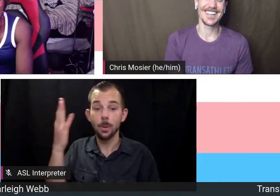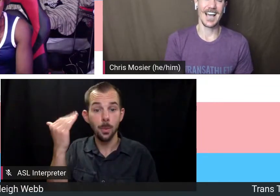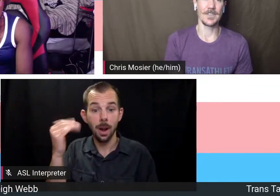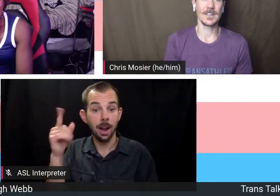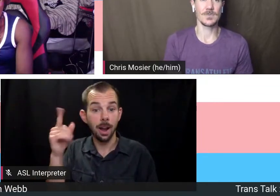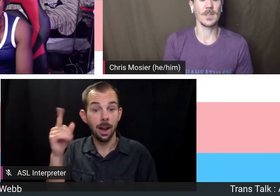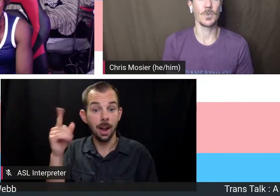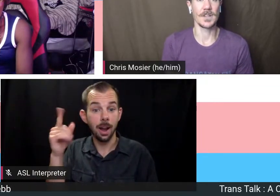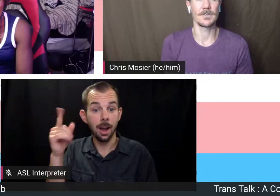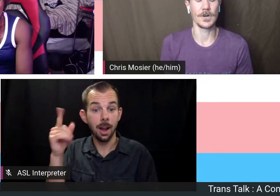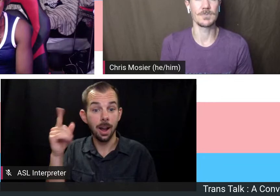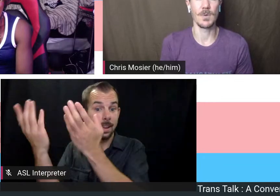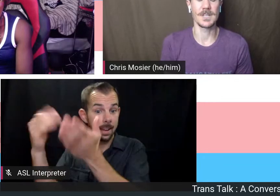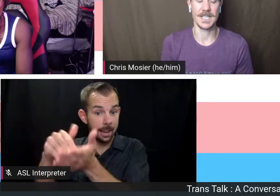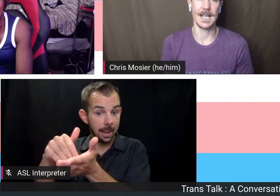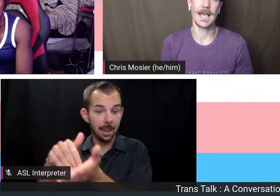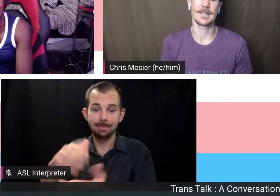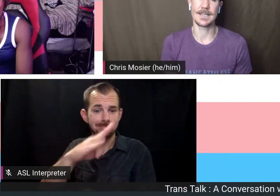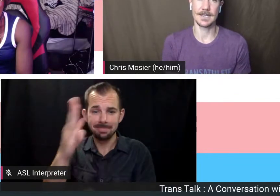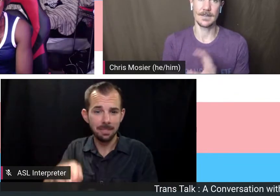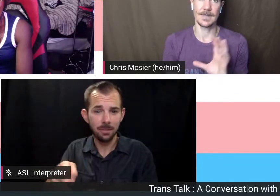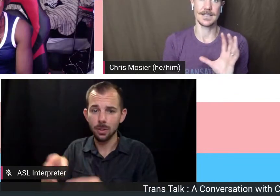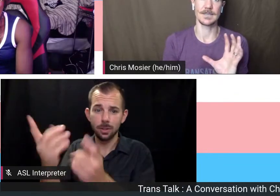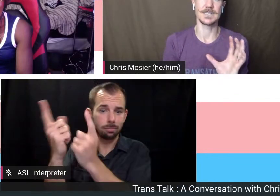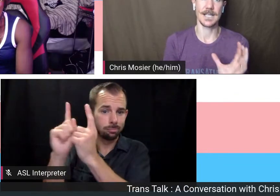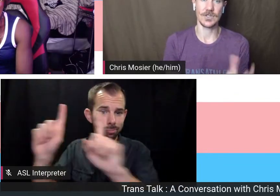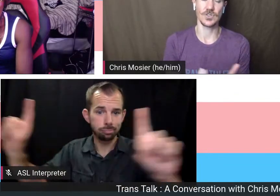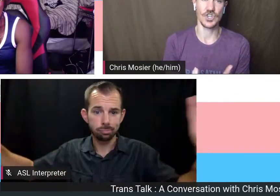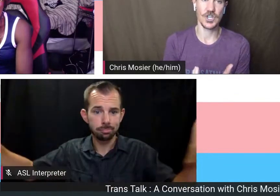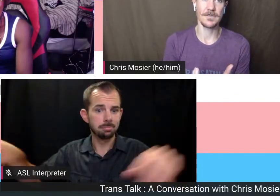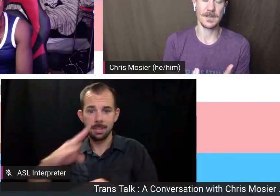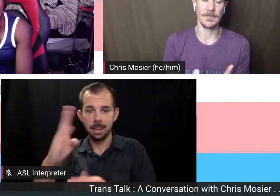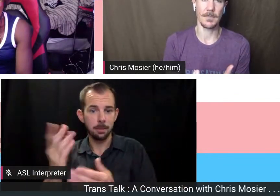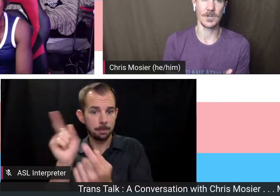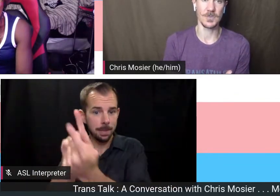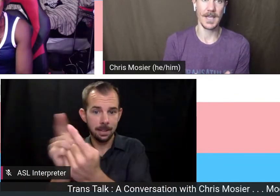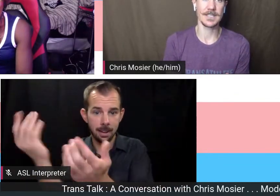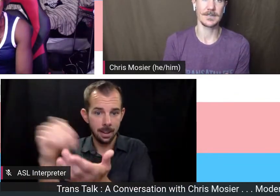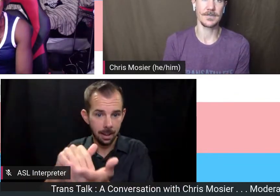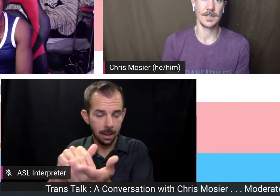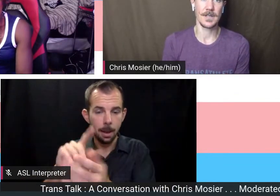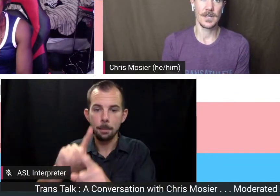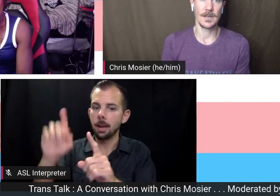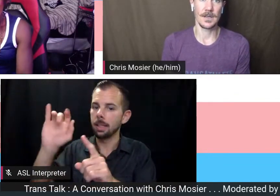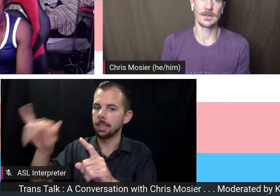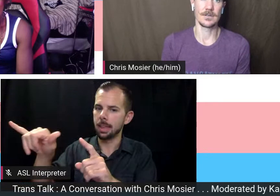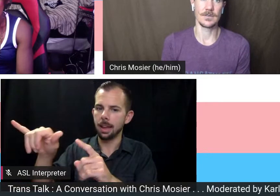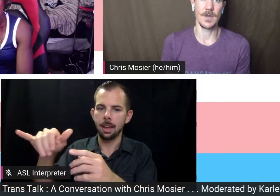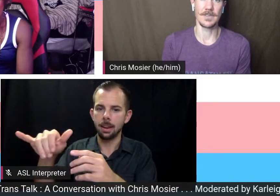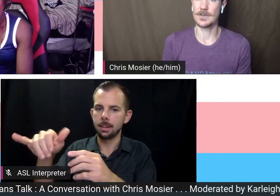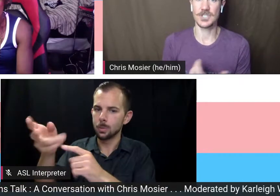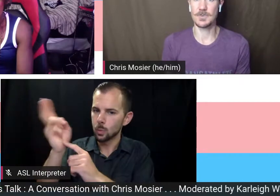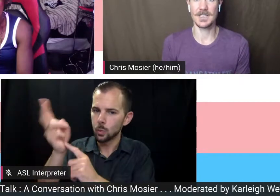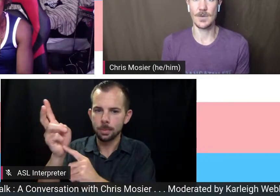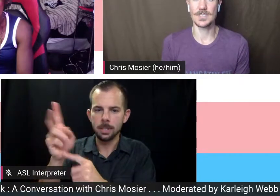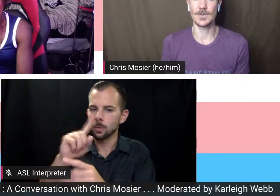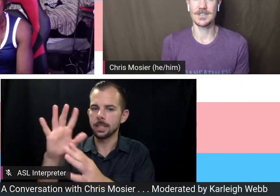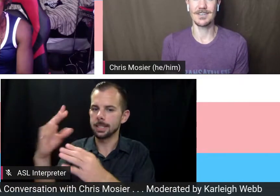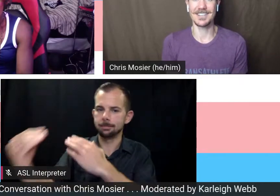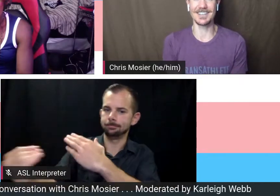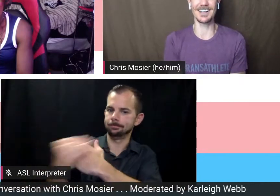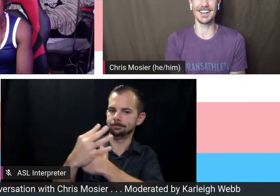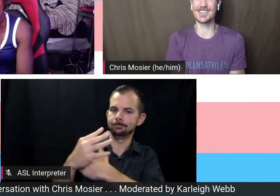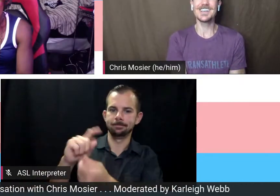know, I think that was probably one of the first moments that I had that substantial shift in my perspective. And I think it was just because I